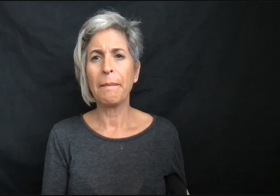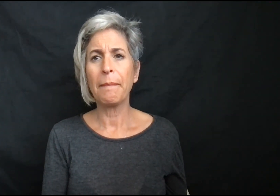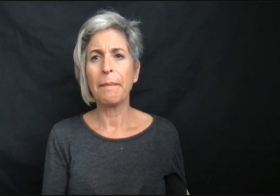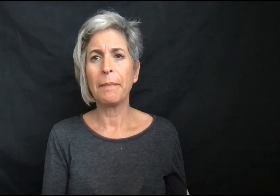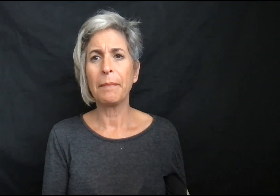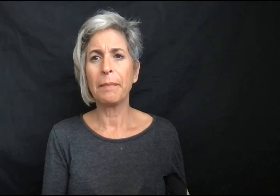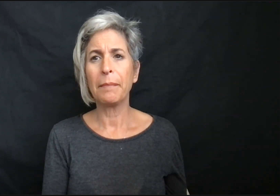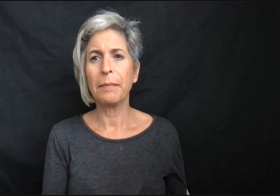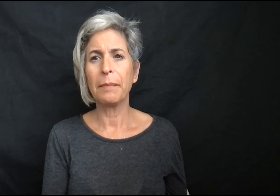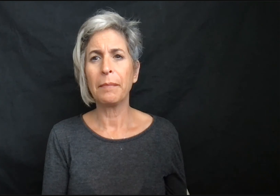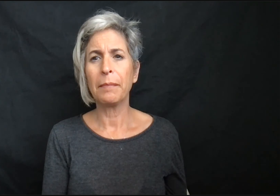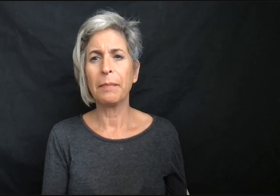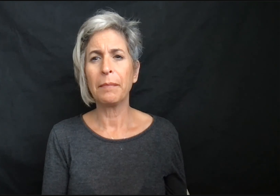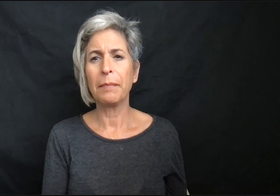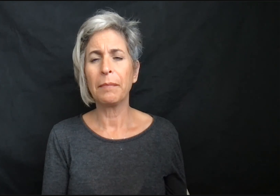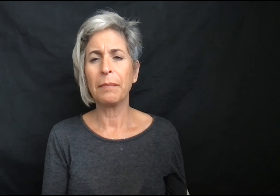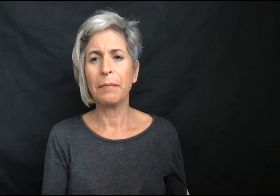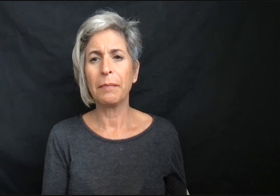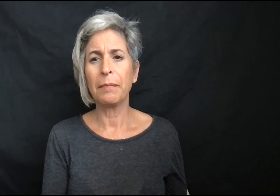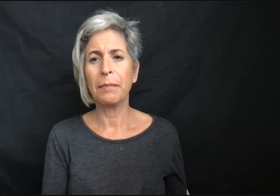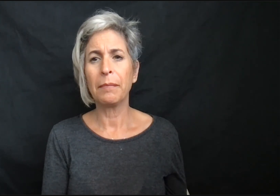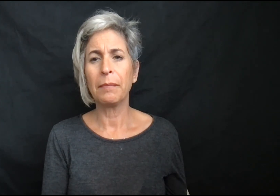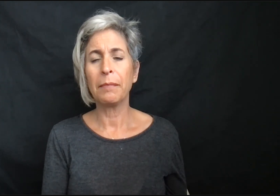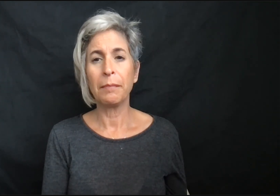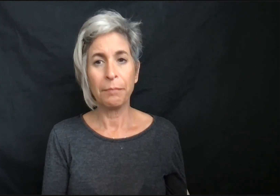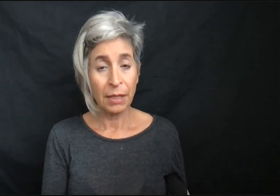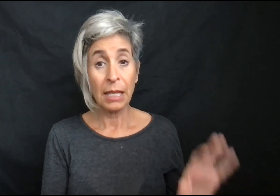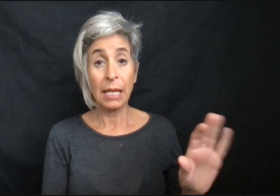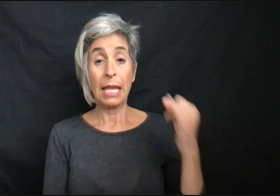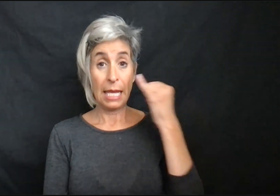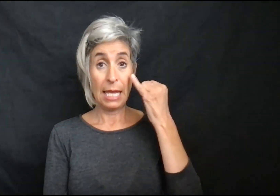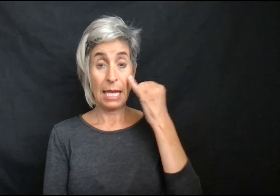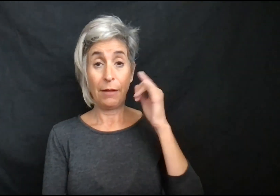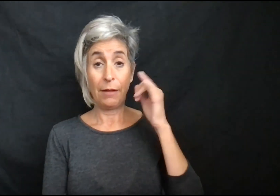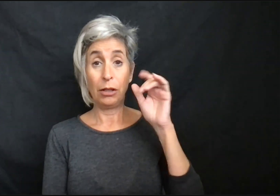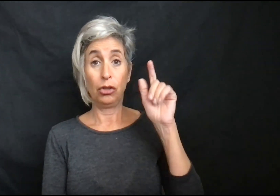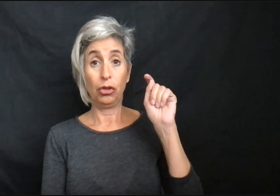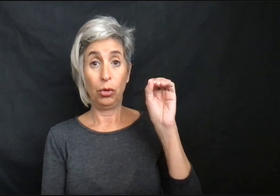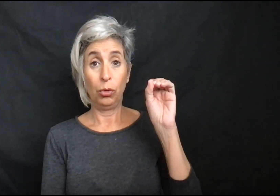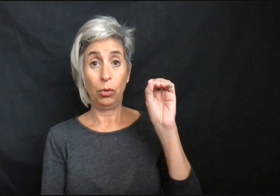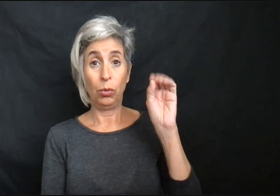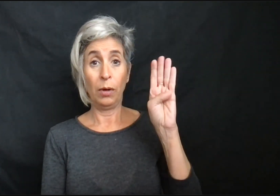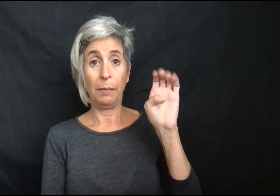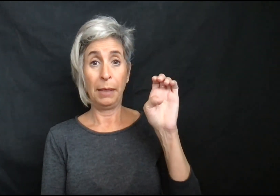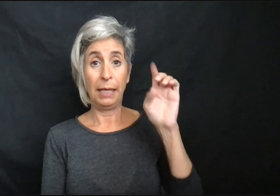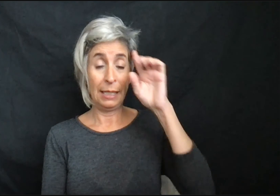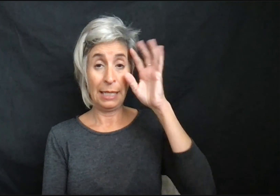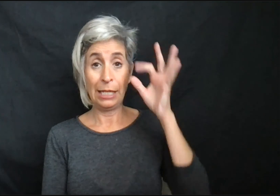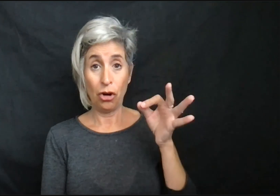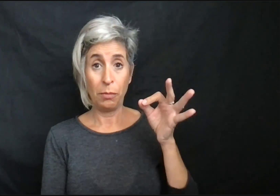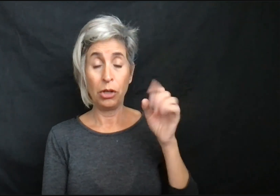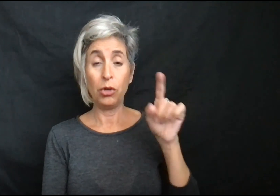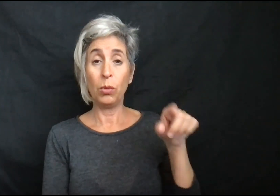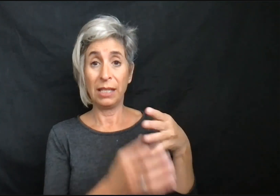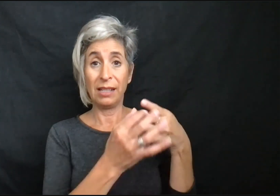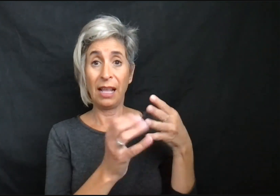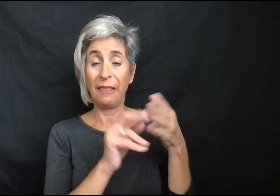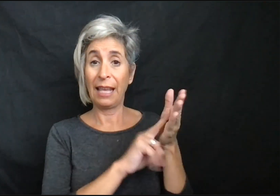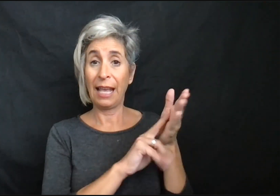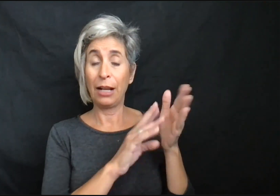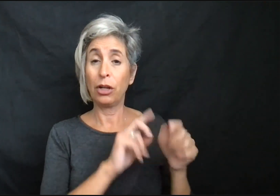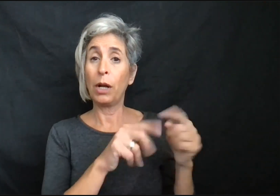So Deborah, does that change your Yes, answer? so if it is to be determined, you can select that contractor as you're applying.